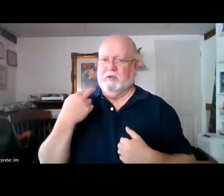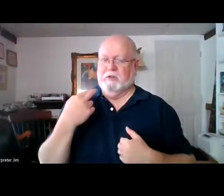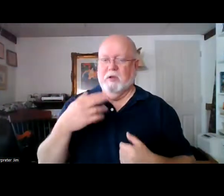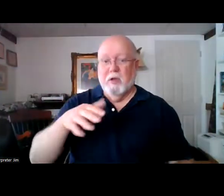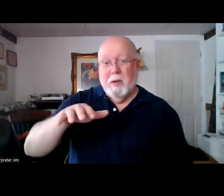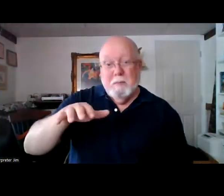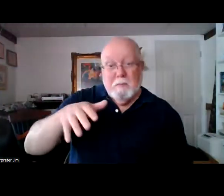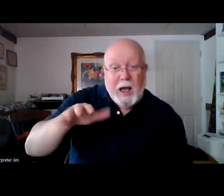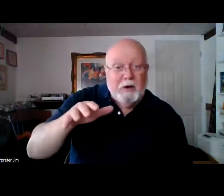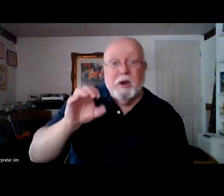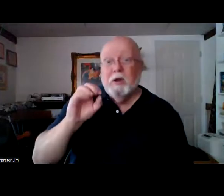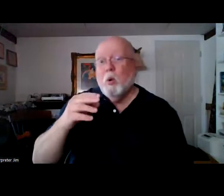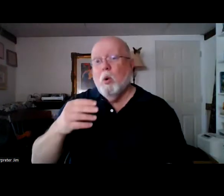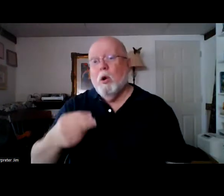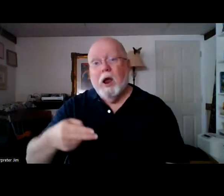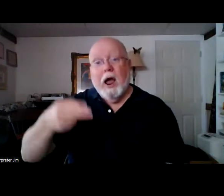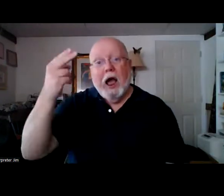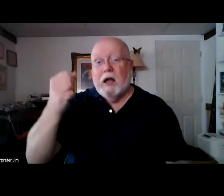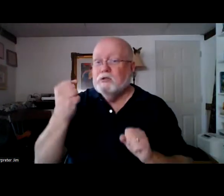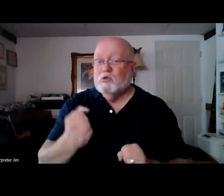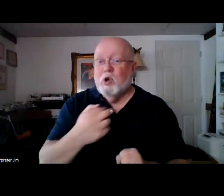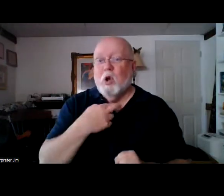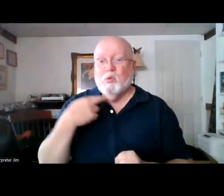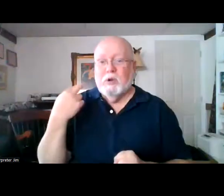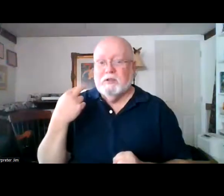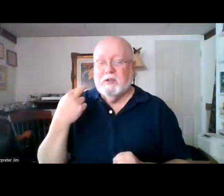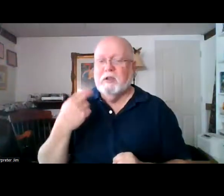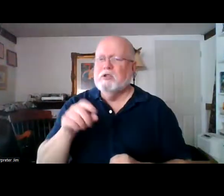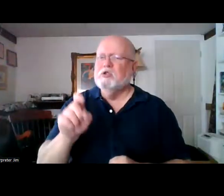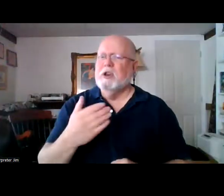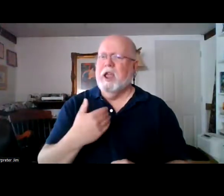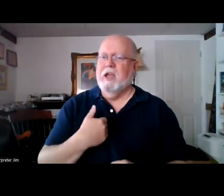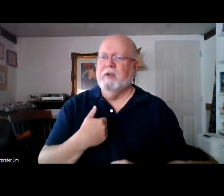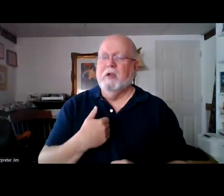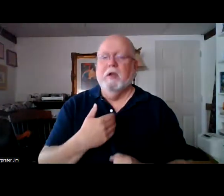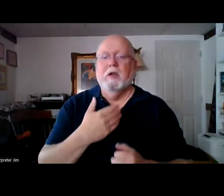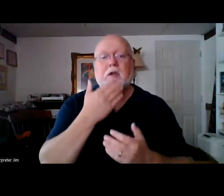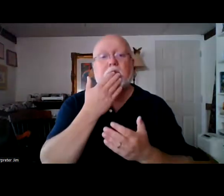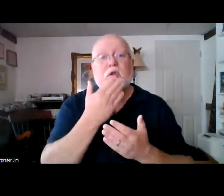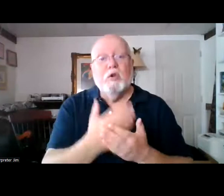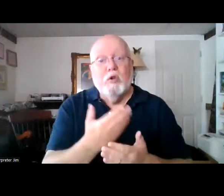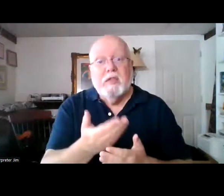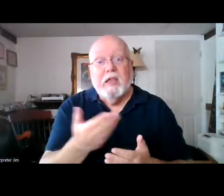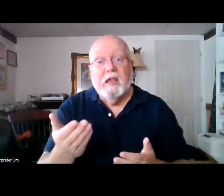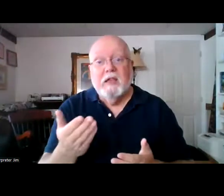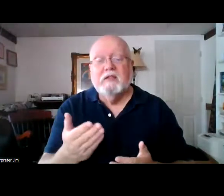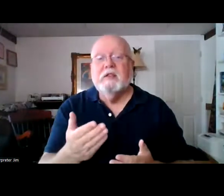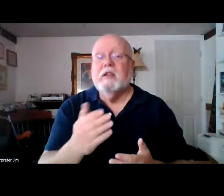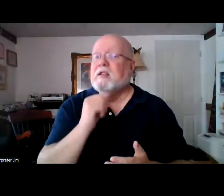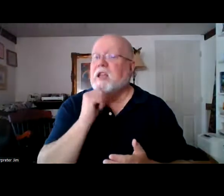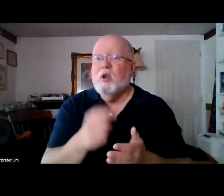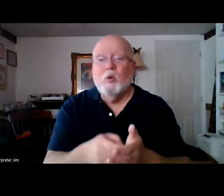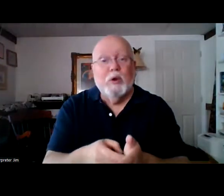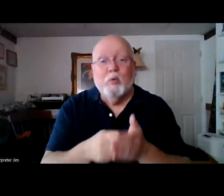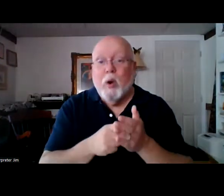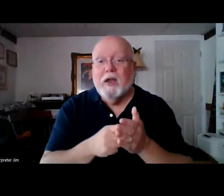for suicide. The good thing about the suicide safety planning is that they don't require you don't